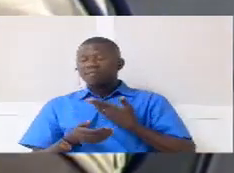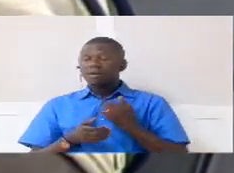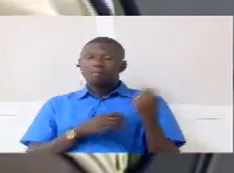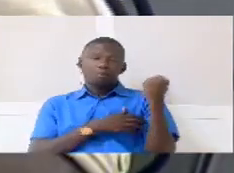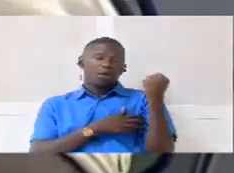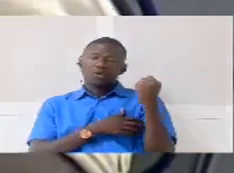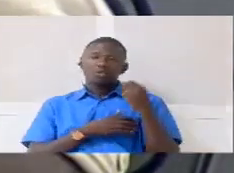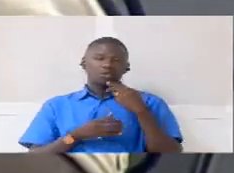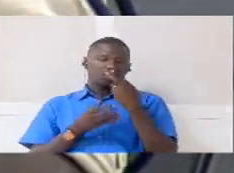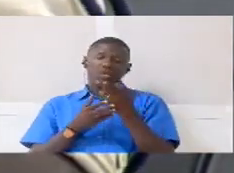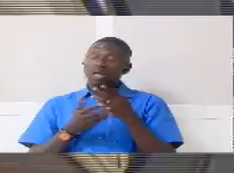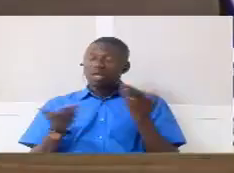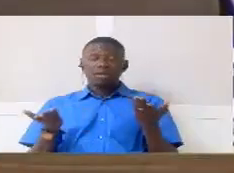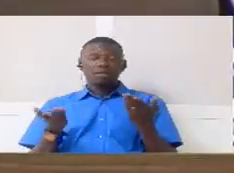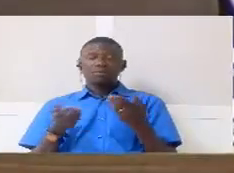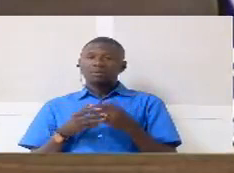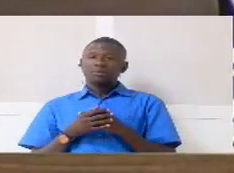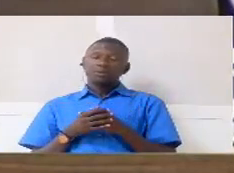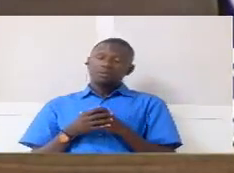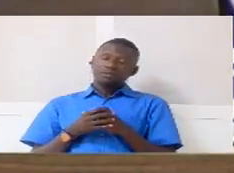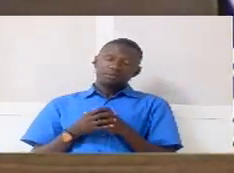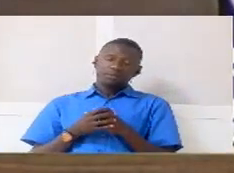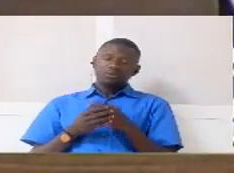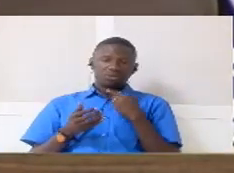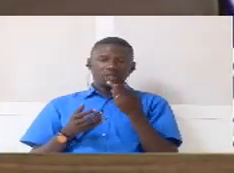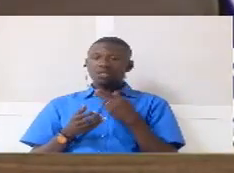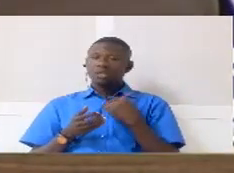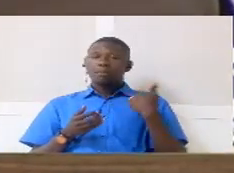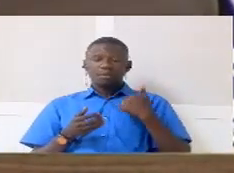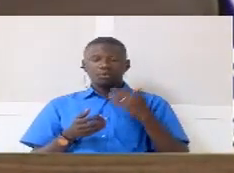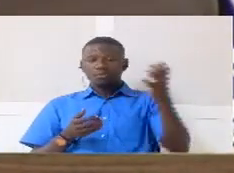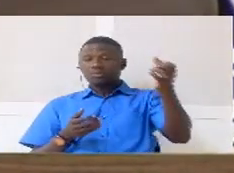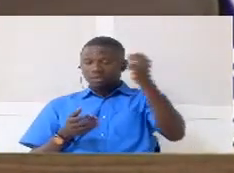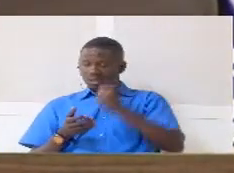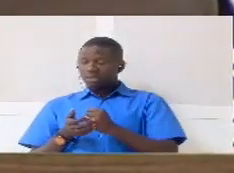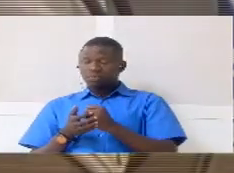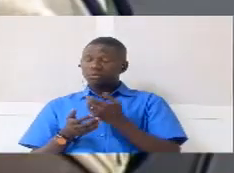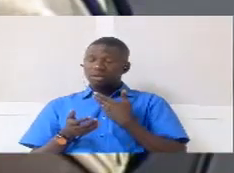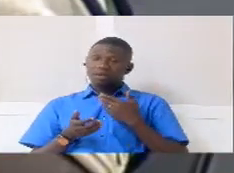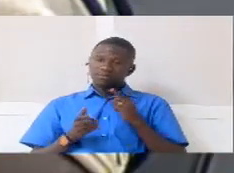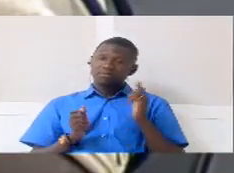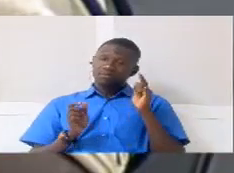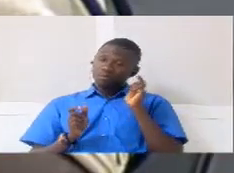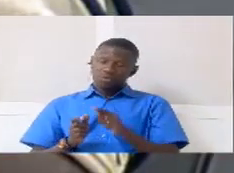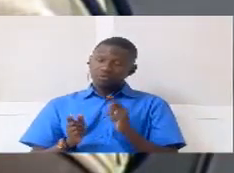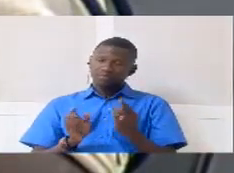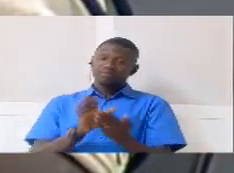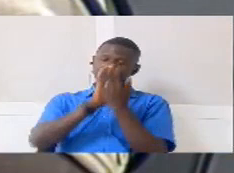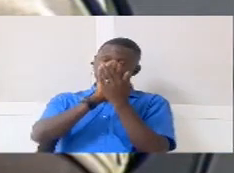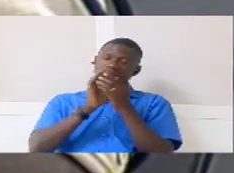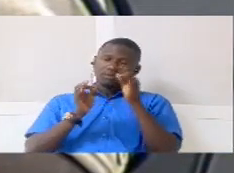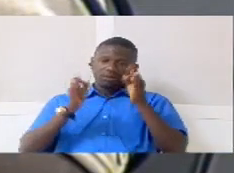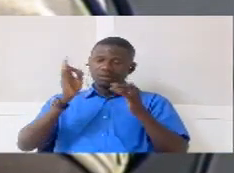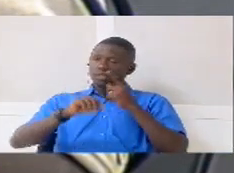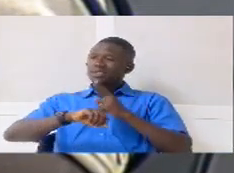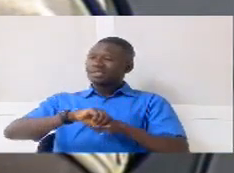ala halol do gen andu nga miran ka wokele. So we do not have a lot of influence in that.